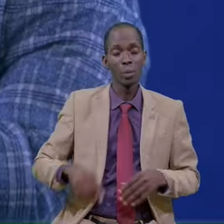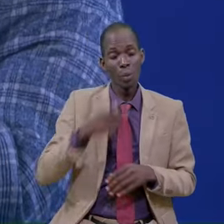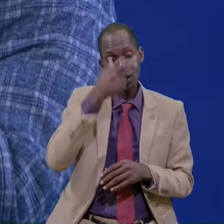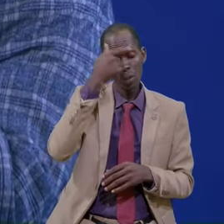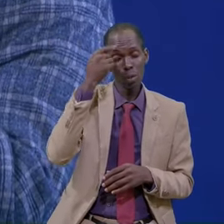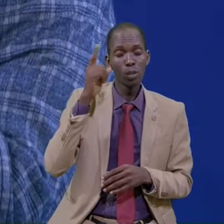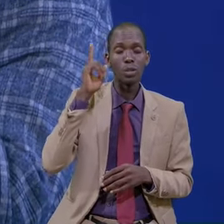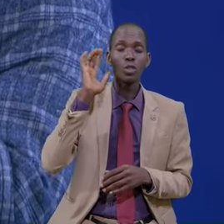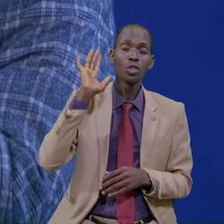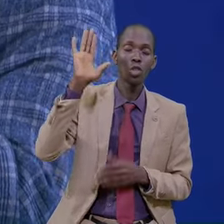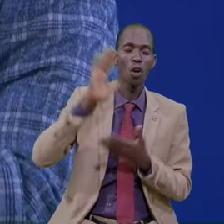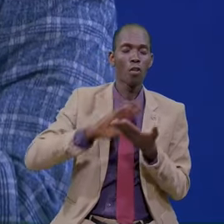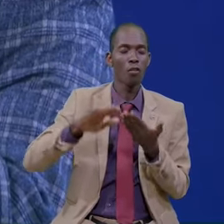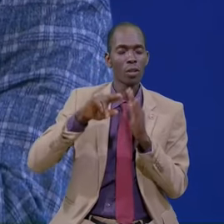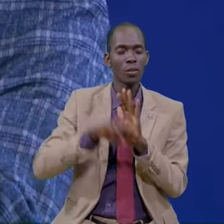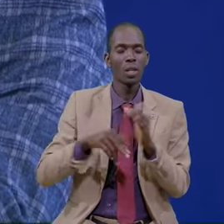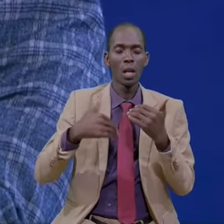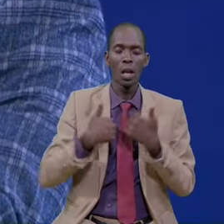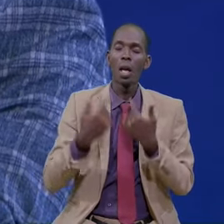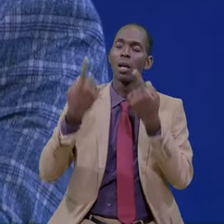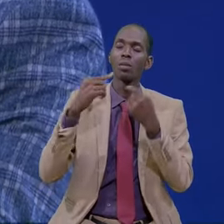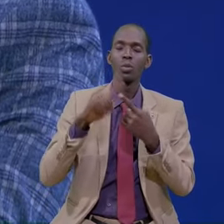forgiveness has come to